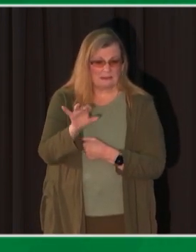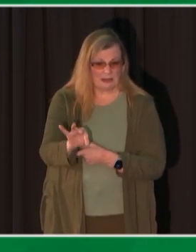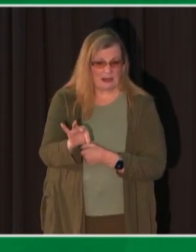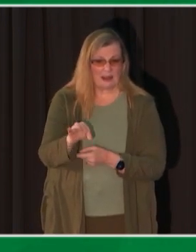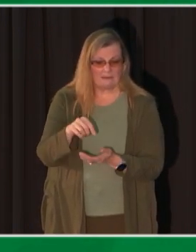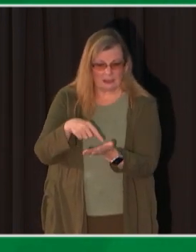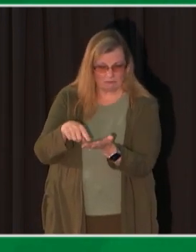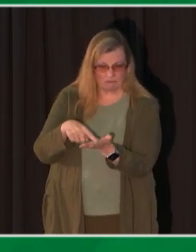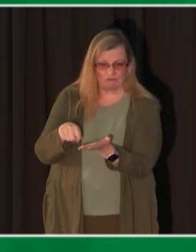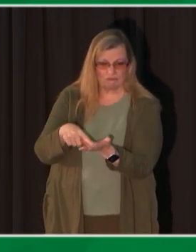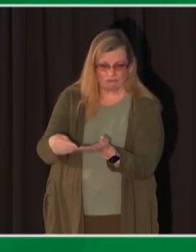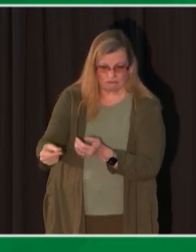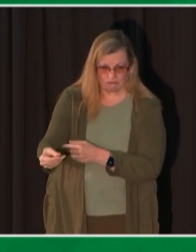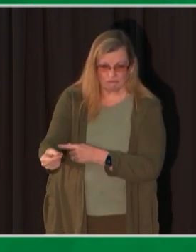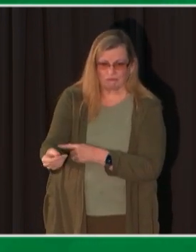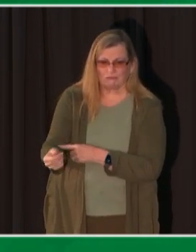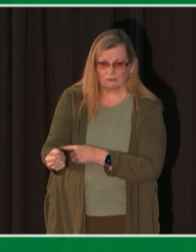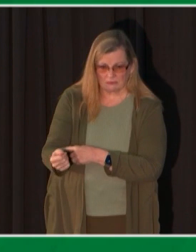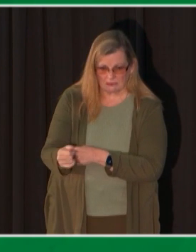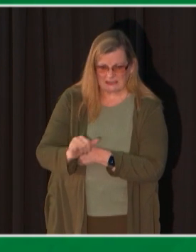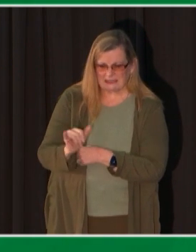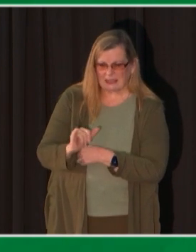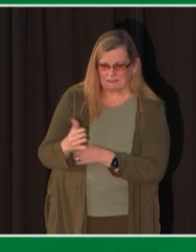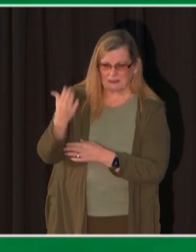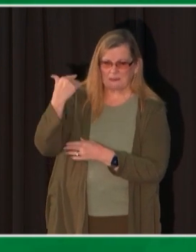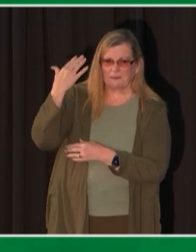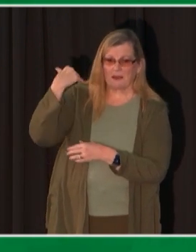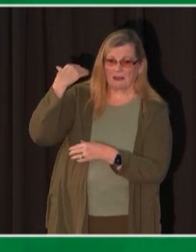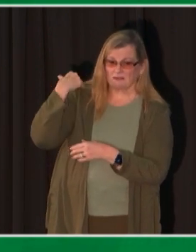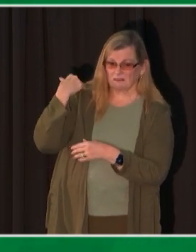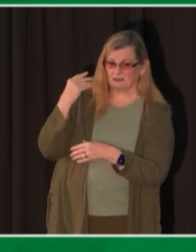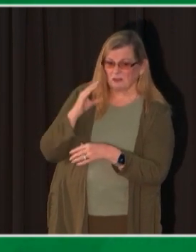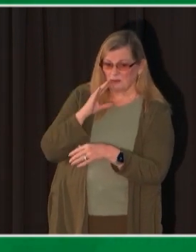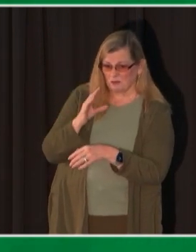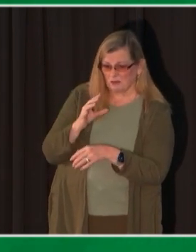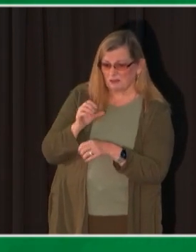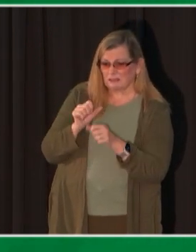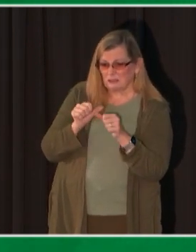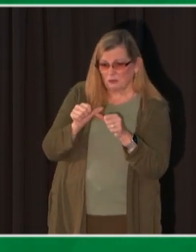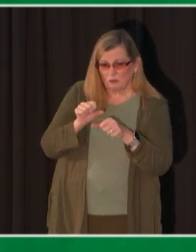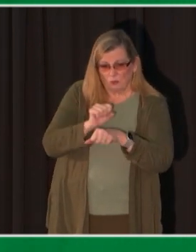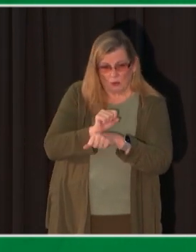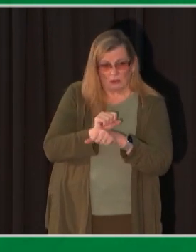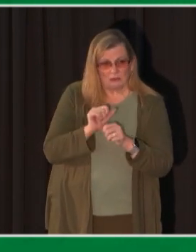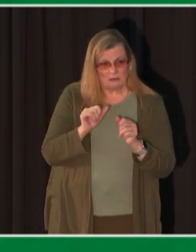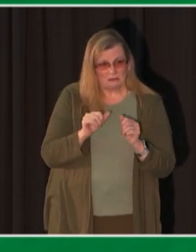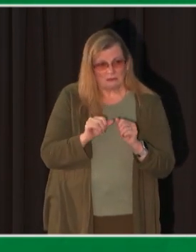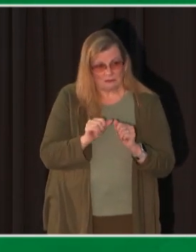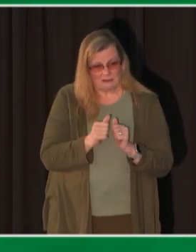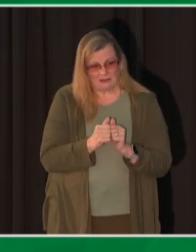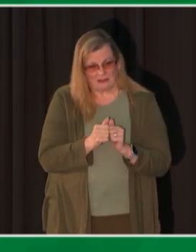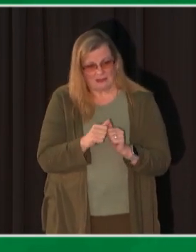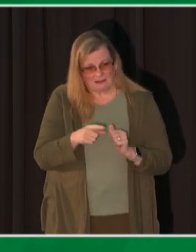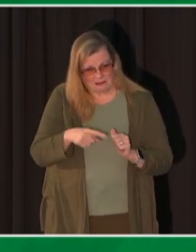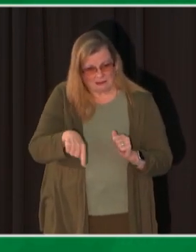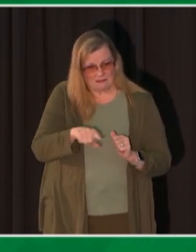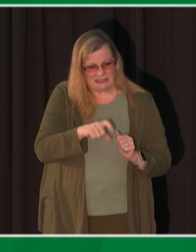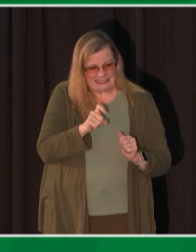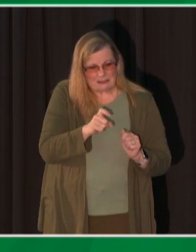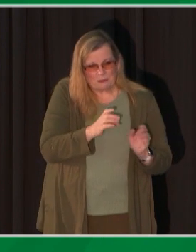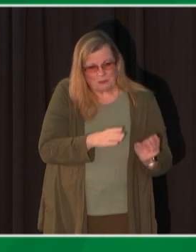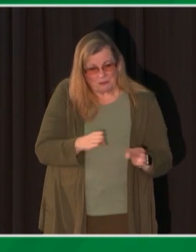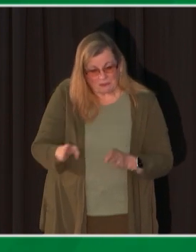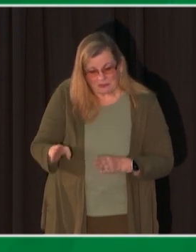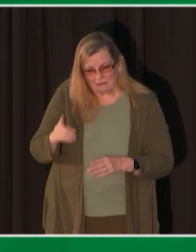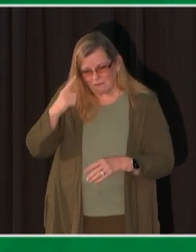I anticipate that there will be continued work for staff as we prepare for the summer and the upcoming school year beyond May